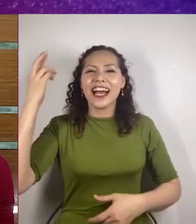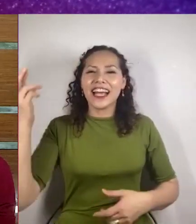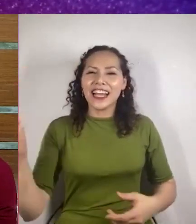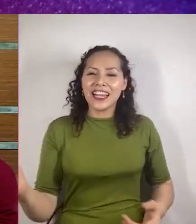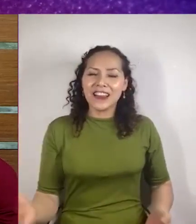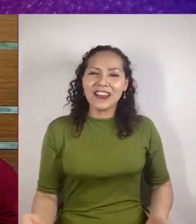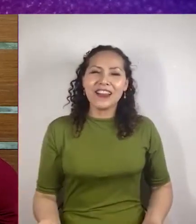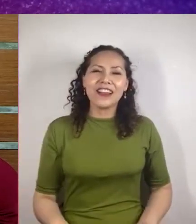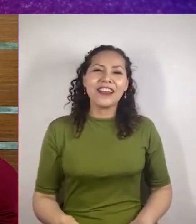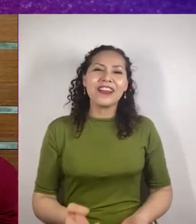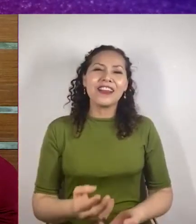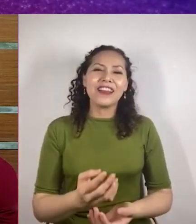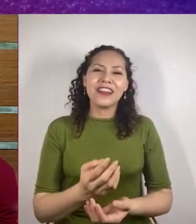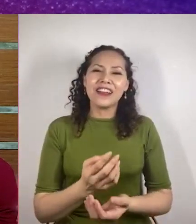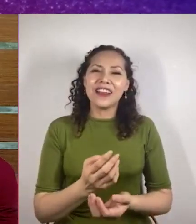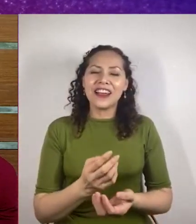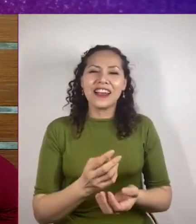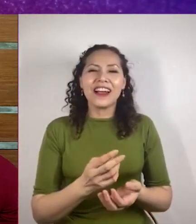I